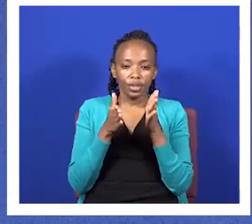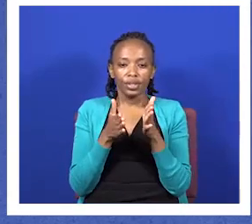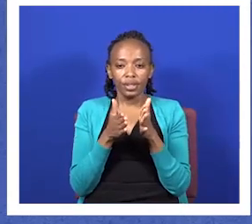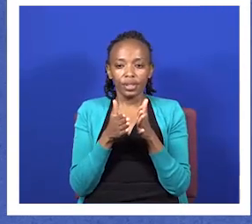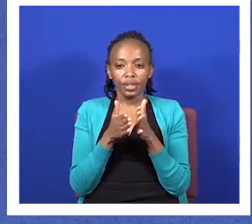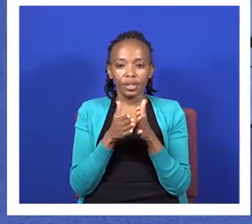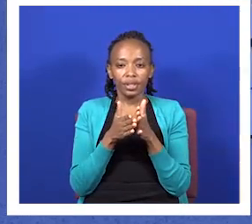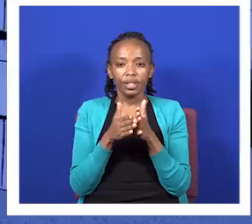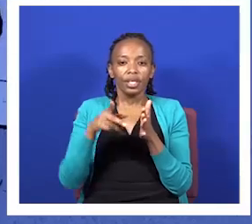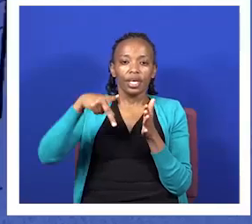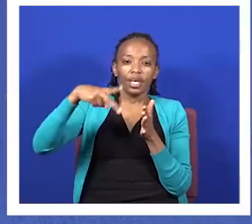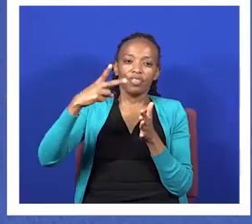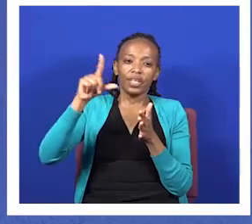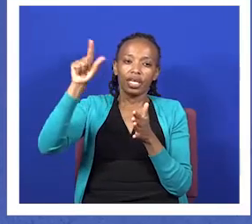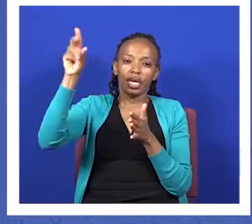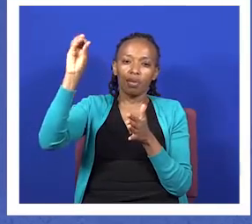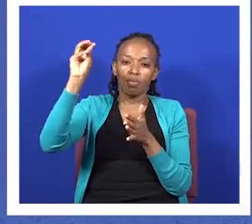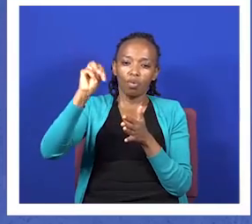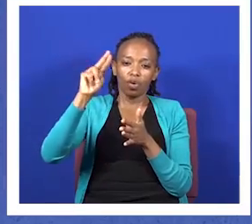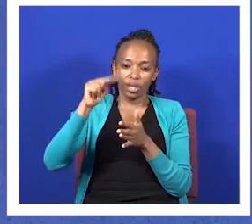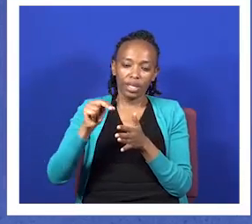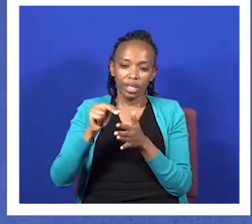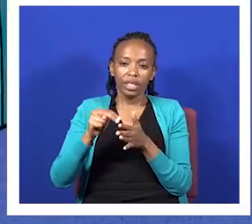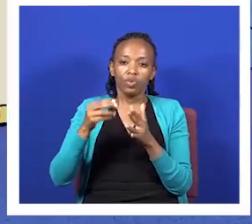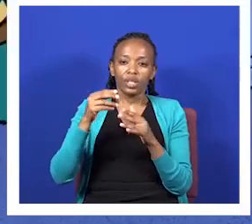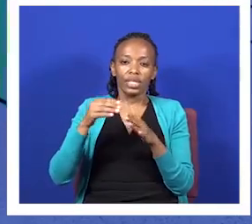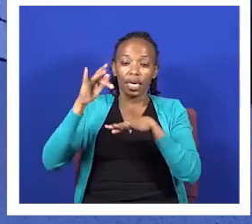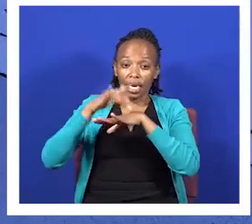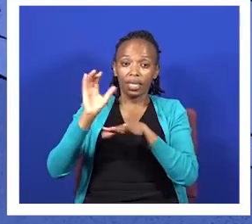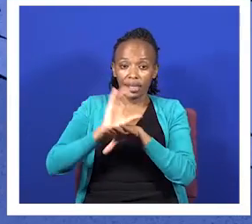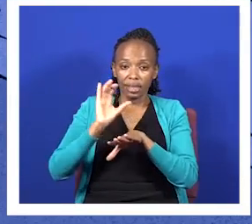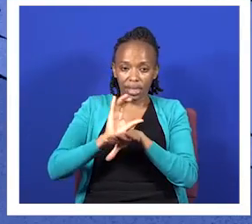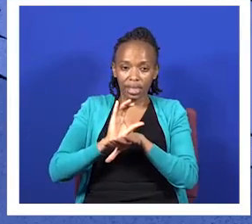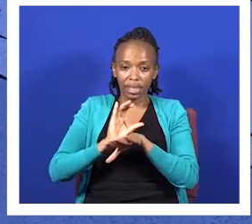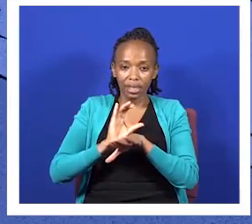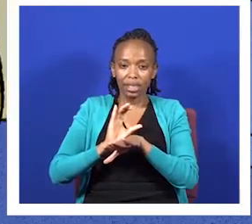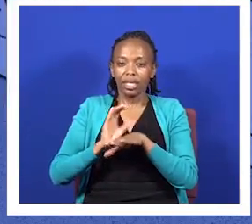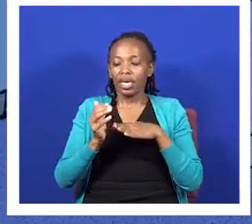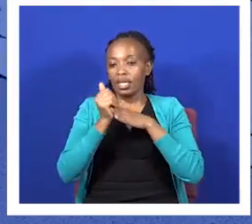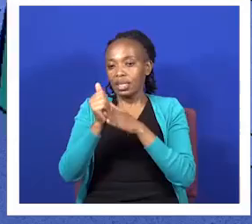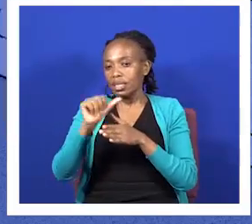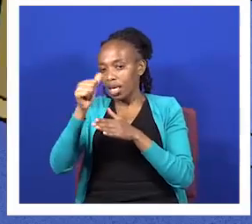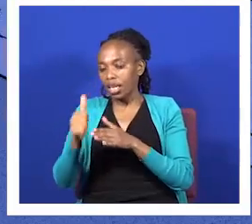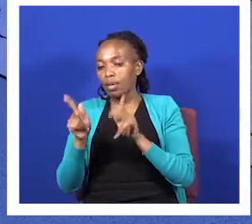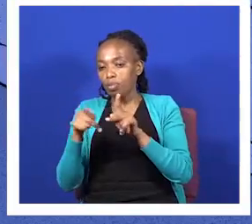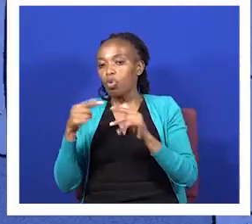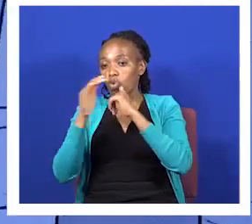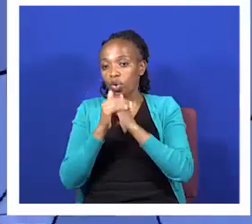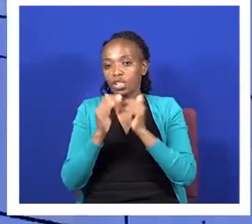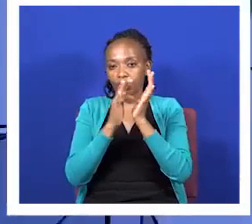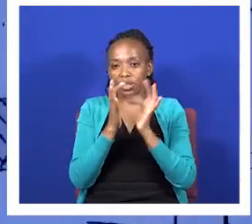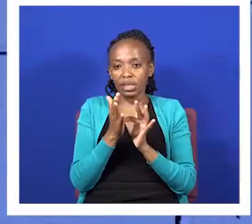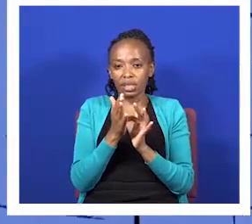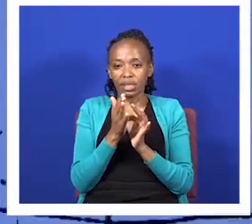This is Philemon. Philemon lived in Colossae. He was part of the early church there and even let other people worship Jesus in his house.